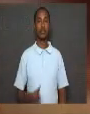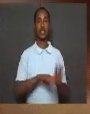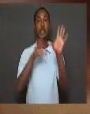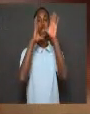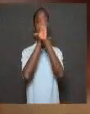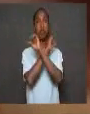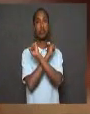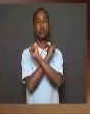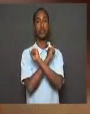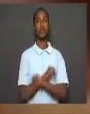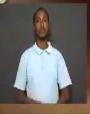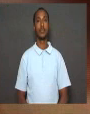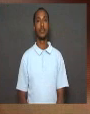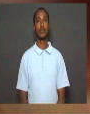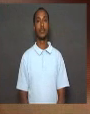Time's up.